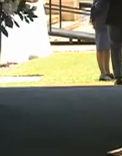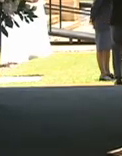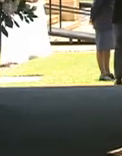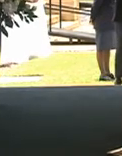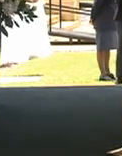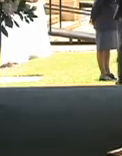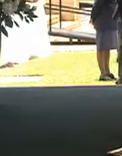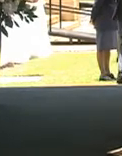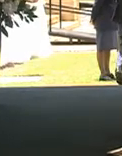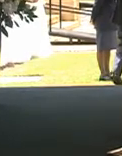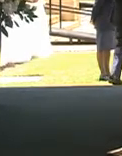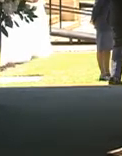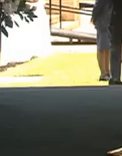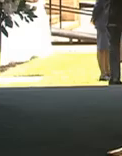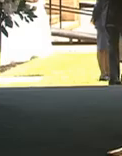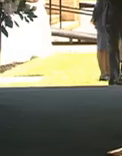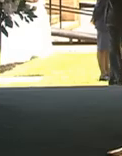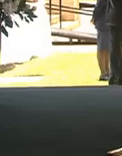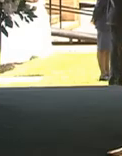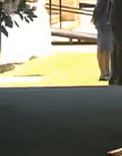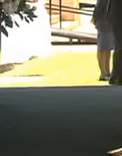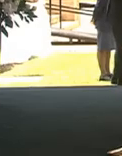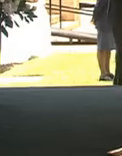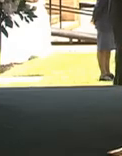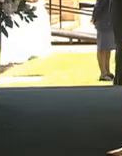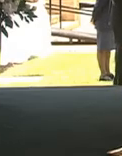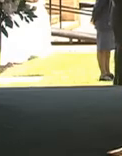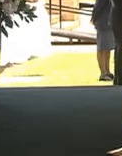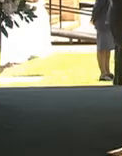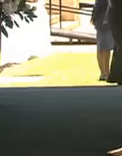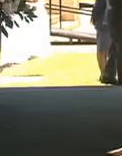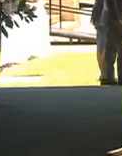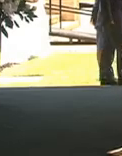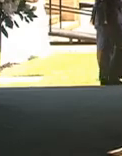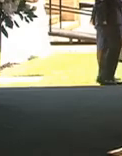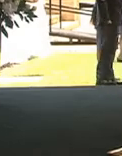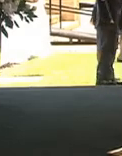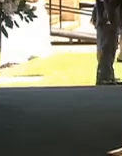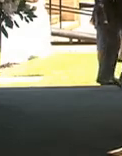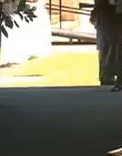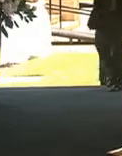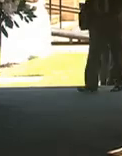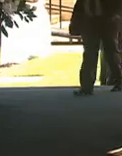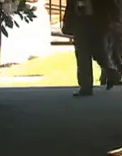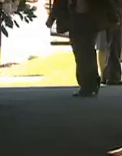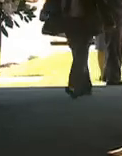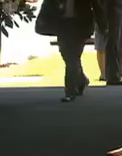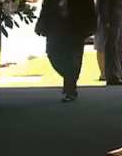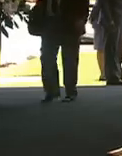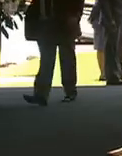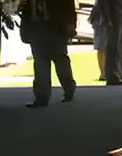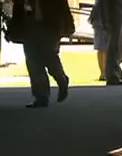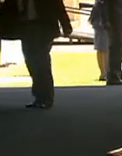seen. Liberia, Her Excellency Ellen Johnson Sirleaf, the President. We saw her earlier filing past. Lesotho,